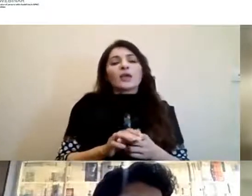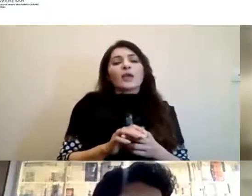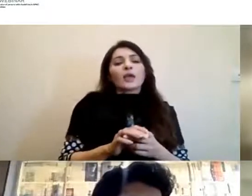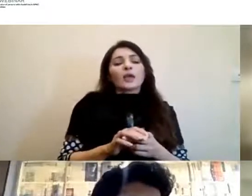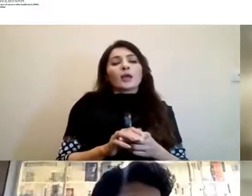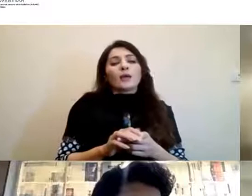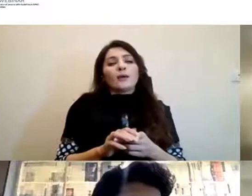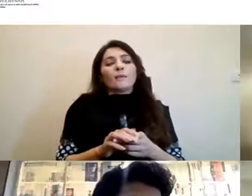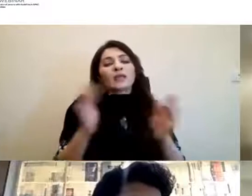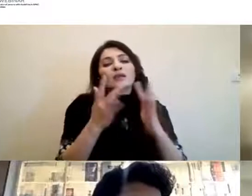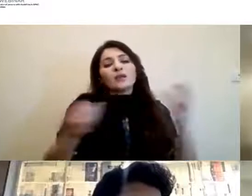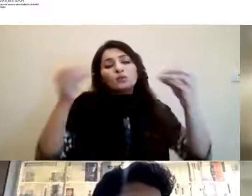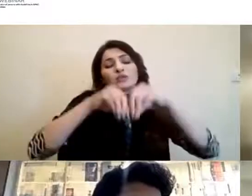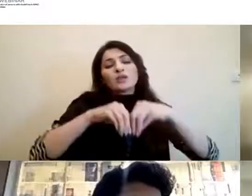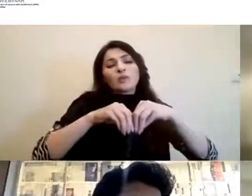digital inclusion.